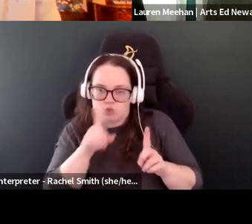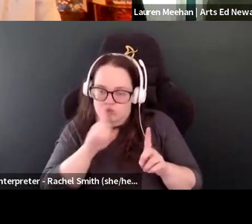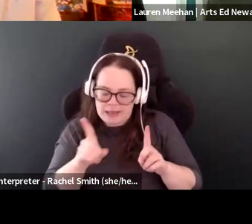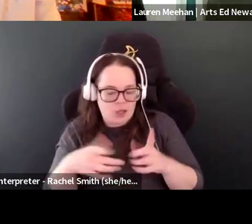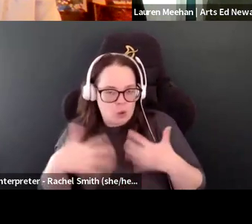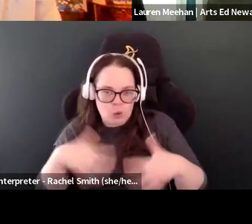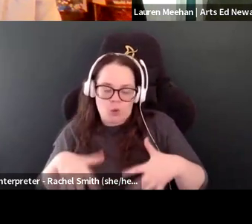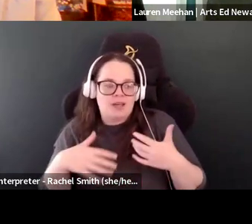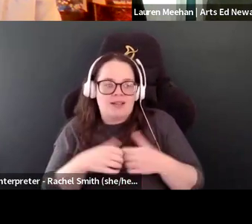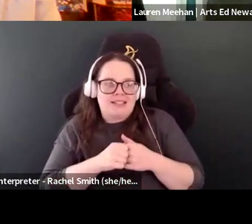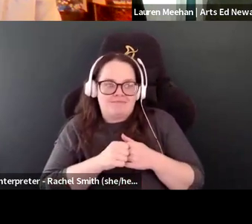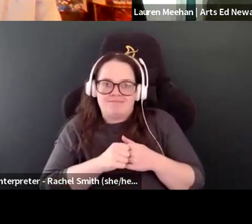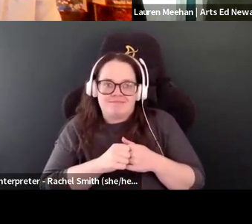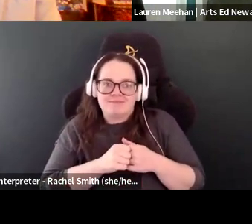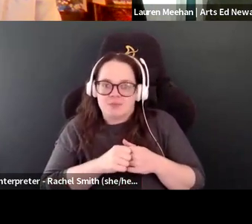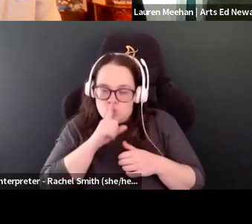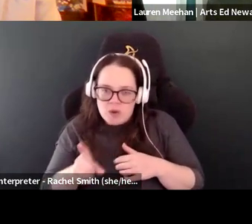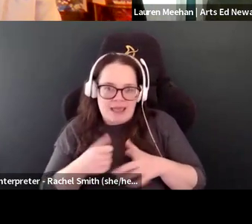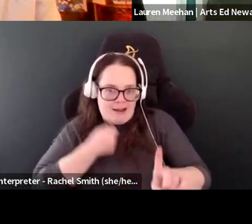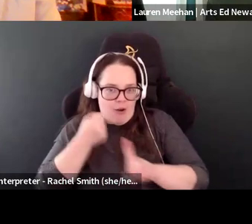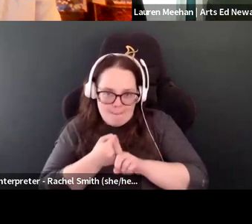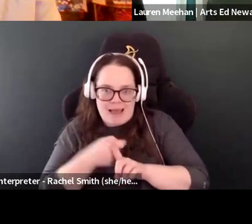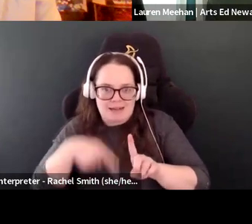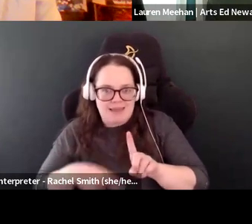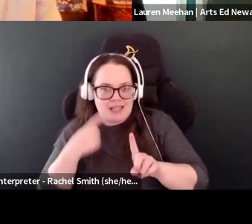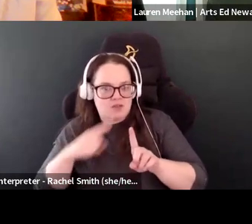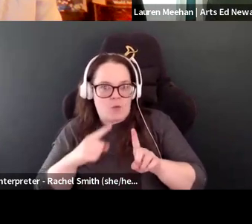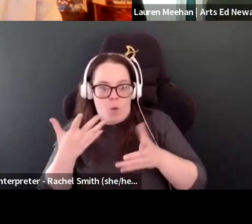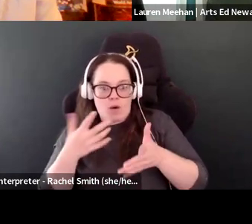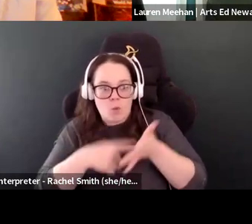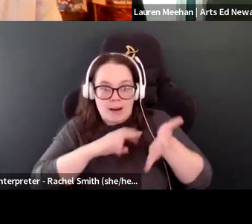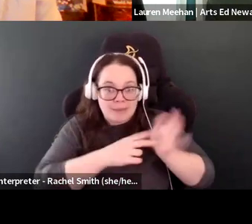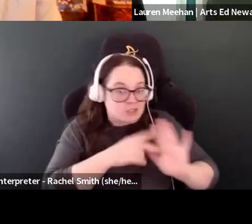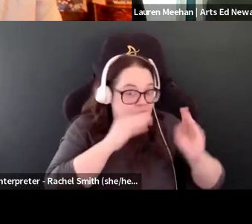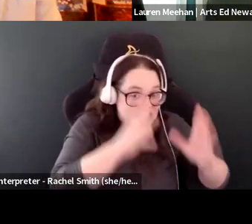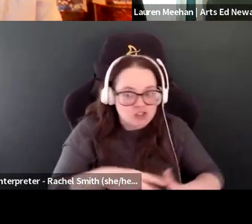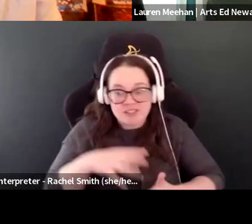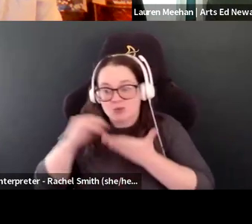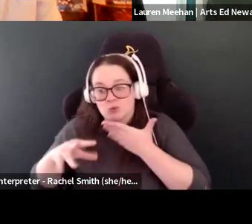torch for what this means for students and what this means for teachers.